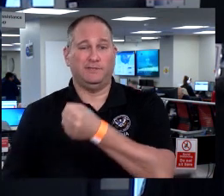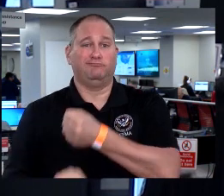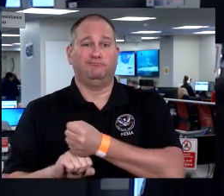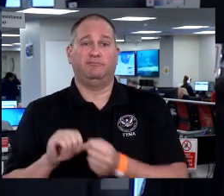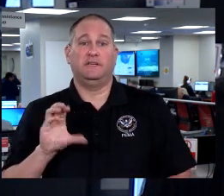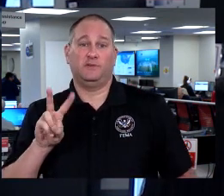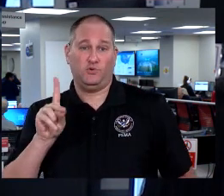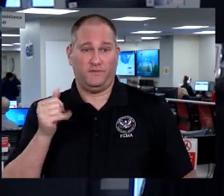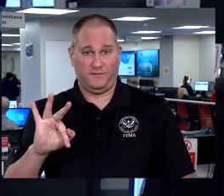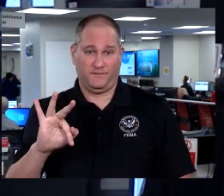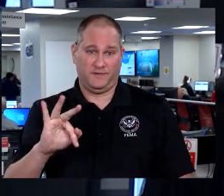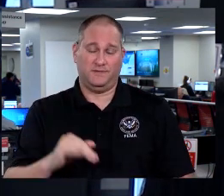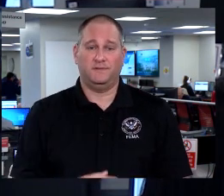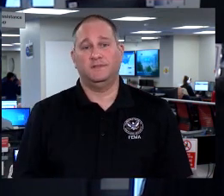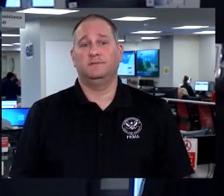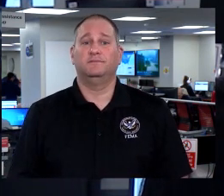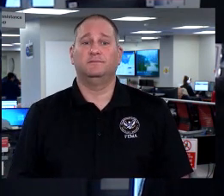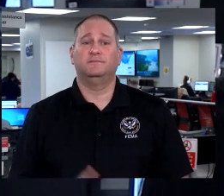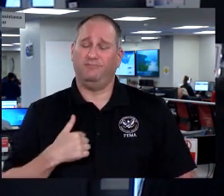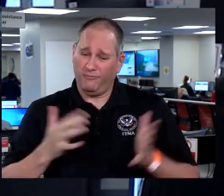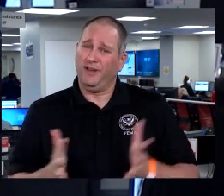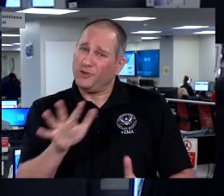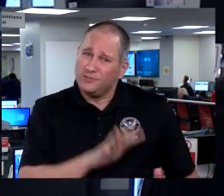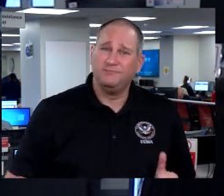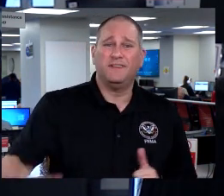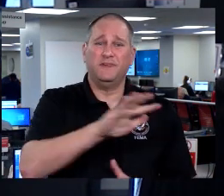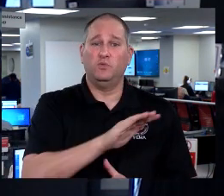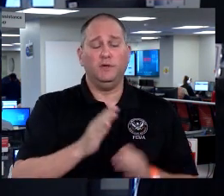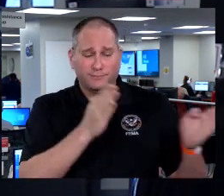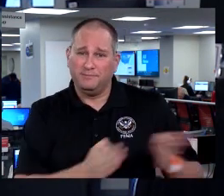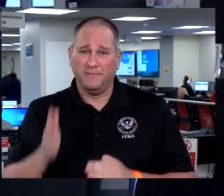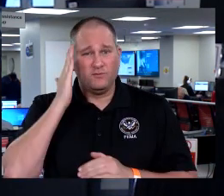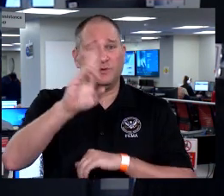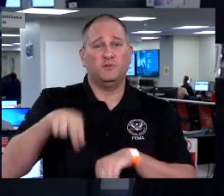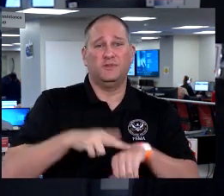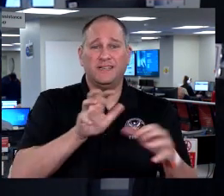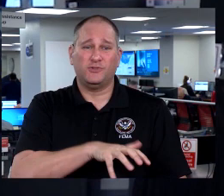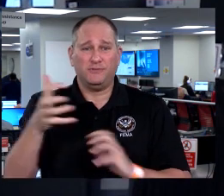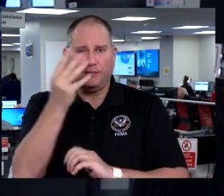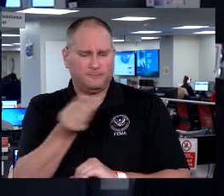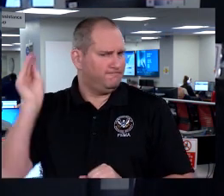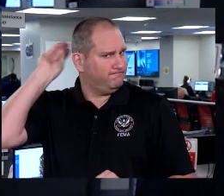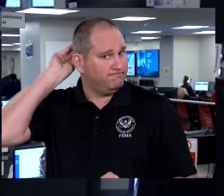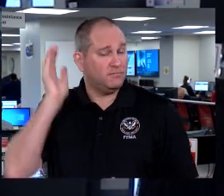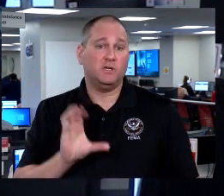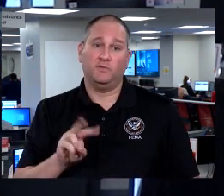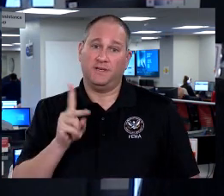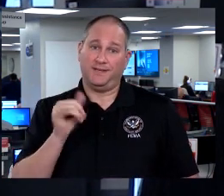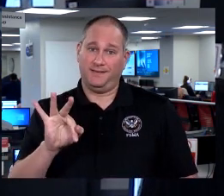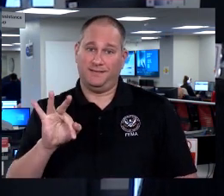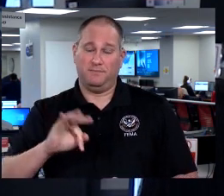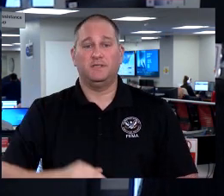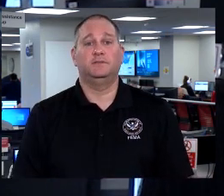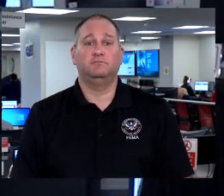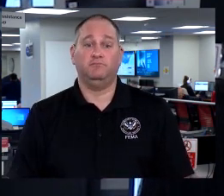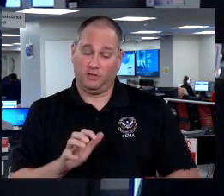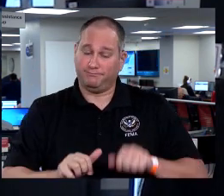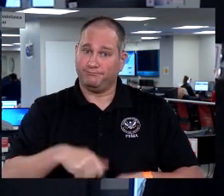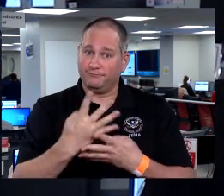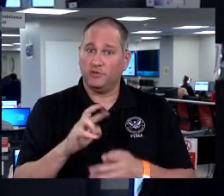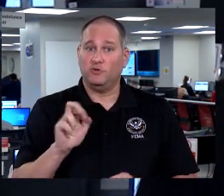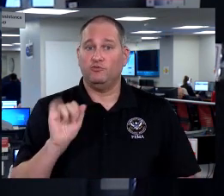learning every day to respond to COVID-19. I encourage everyone to prepare for future natural disasters with COVID-19 in mind.